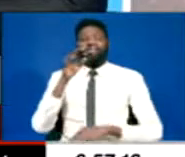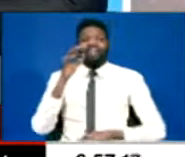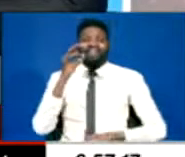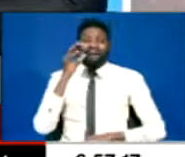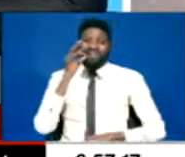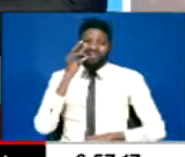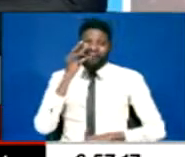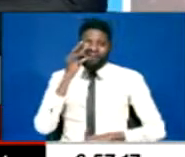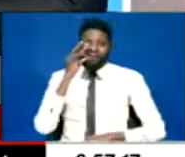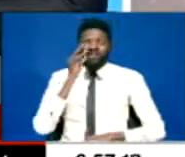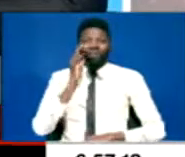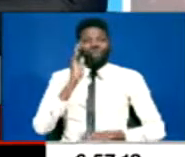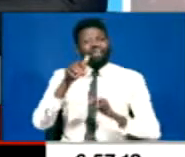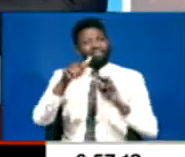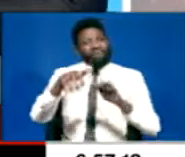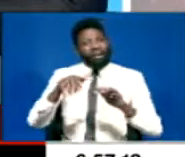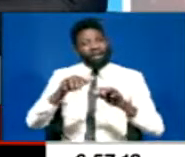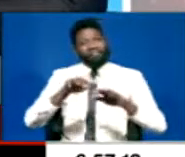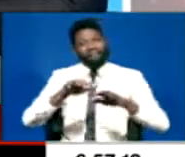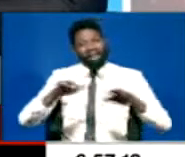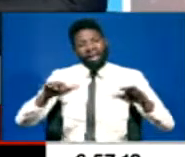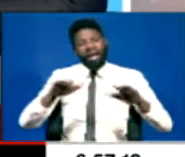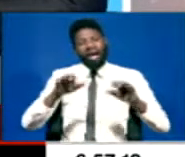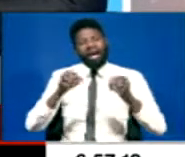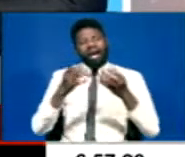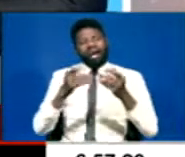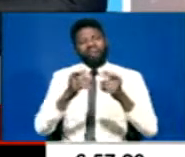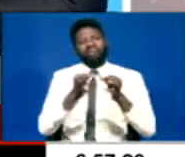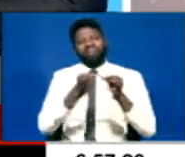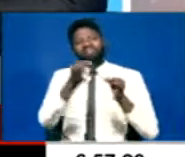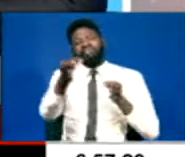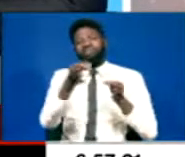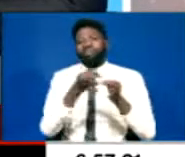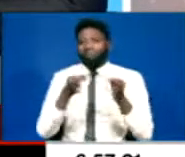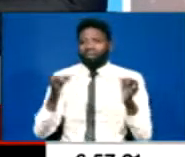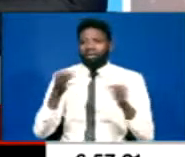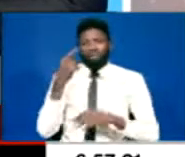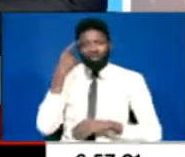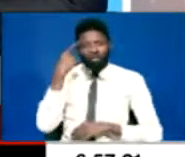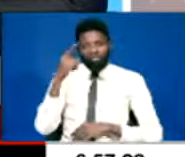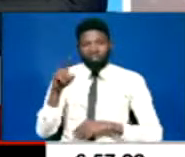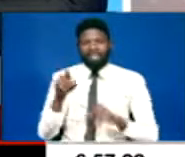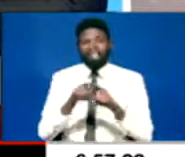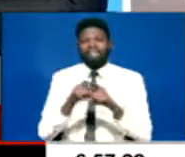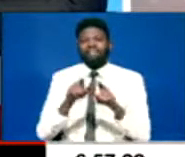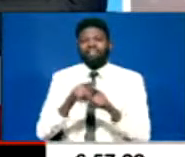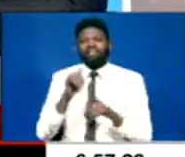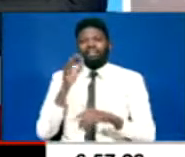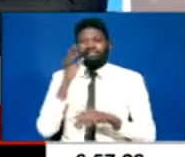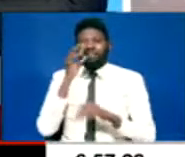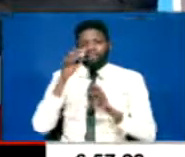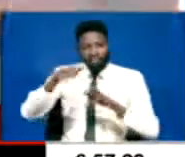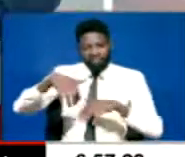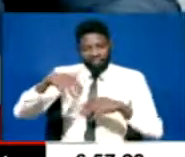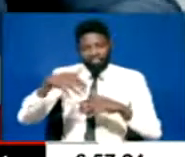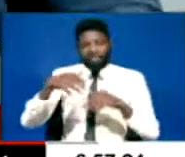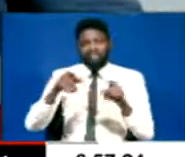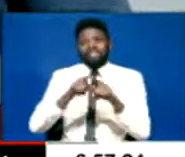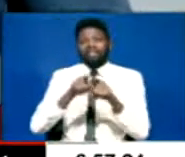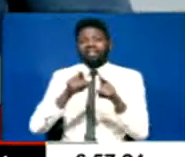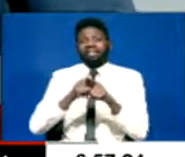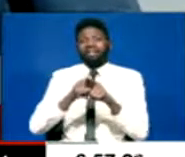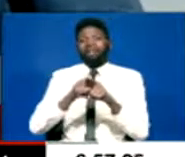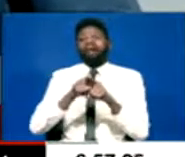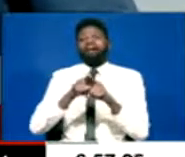have to weed, plow, harvest, sell, and settle